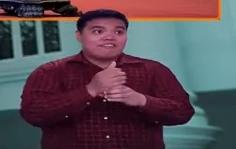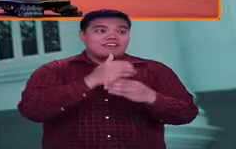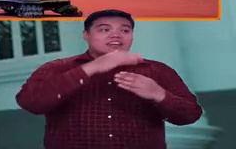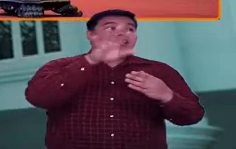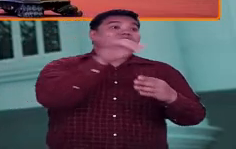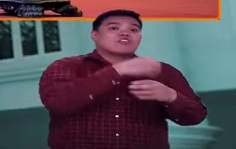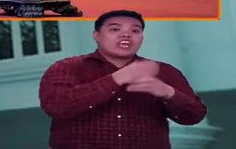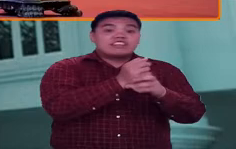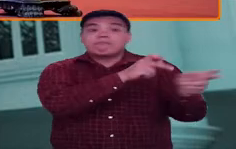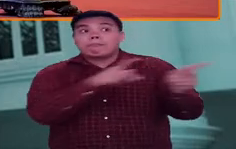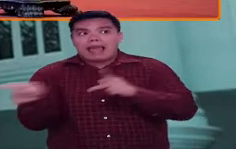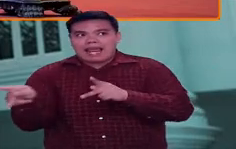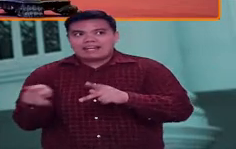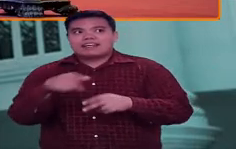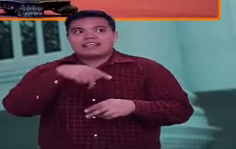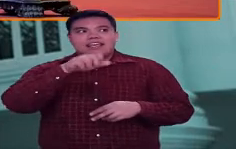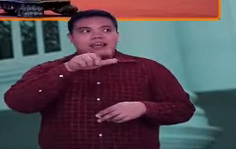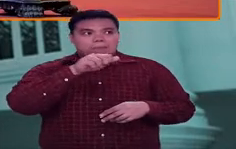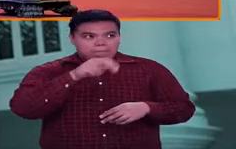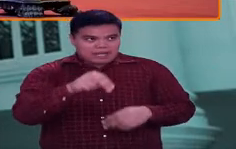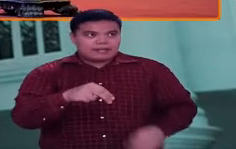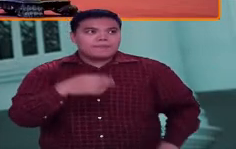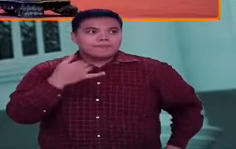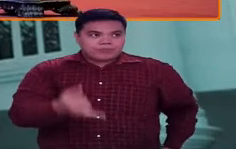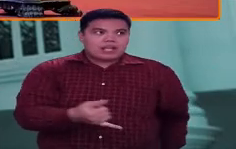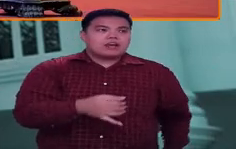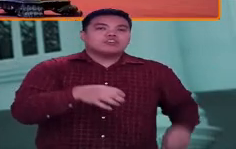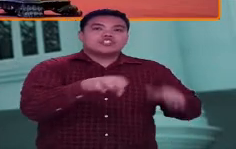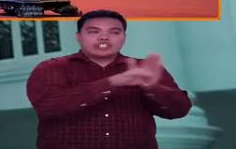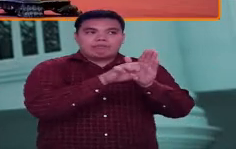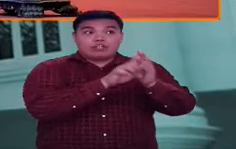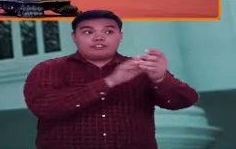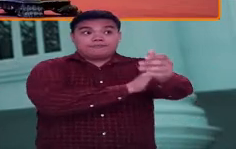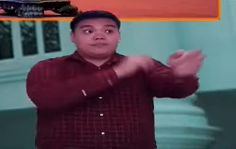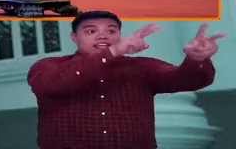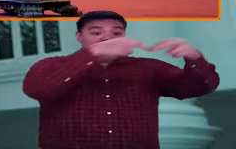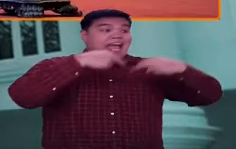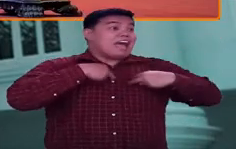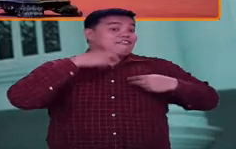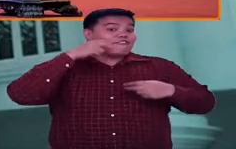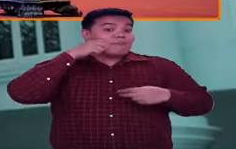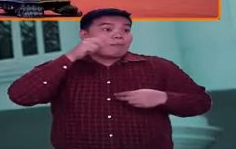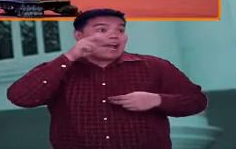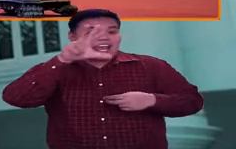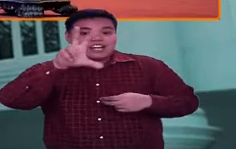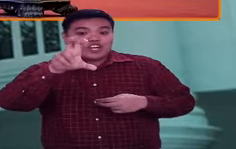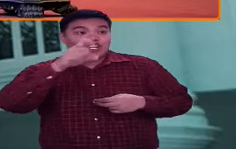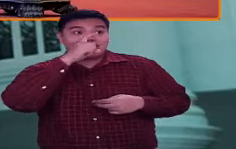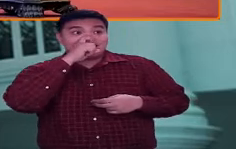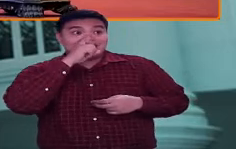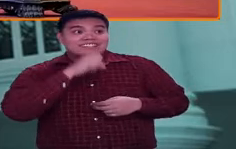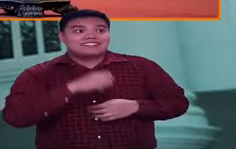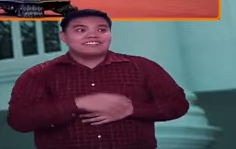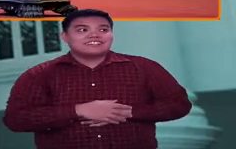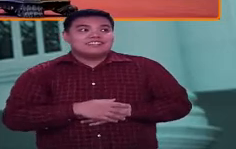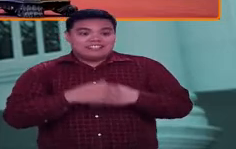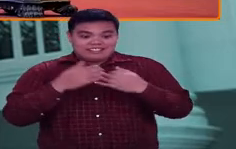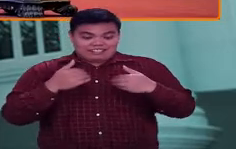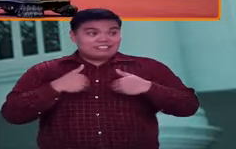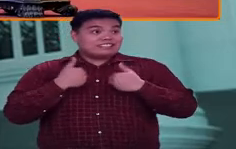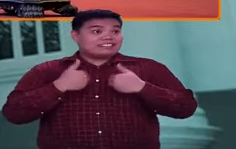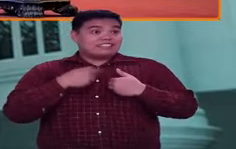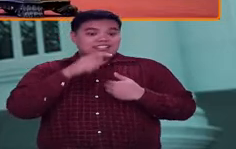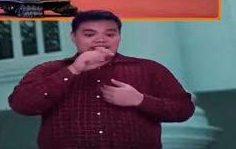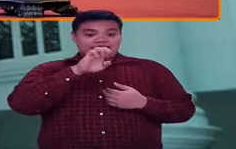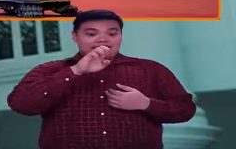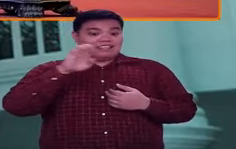this is kind of different. Well, let me give you some examples. There was a 13-year-old girl. By the way, children and teenagers,